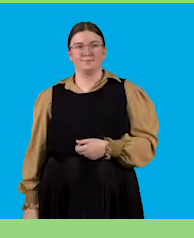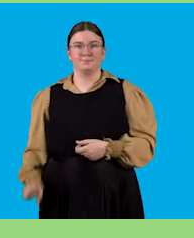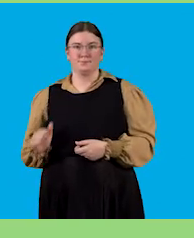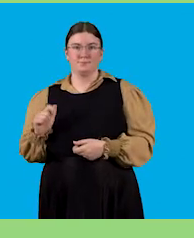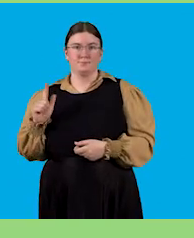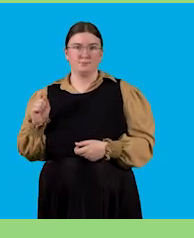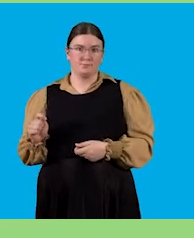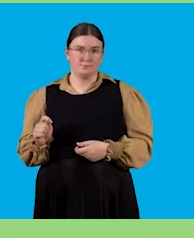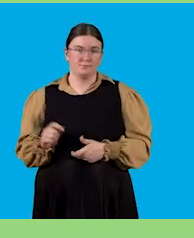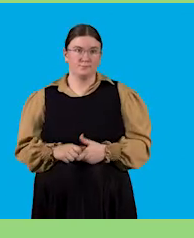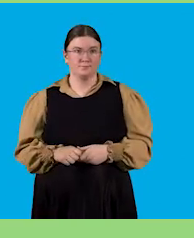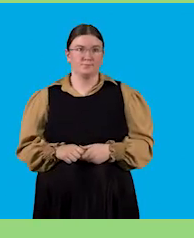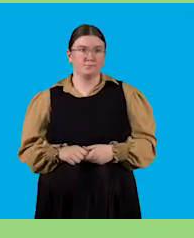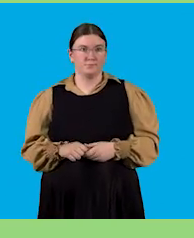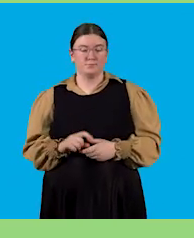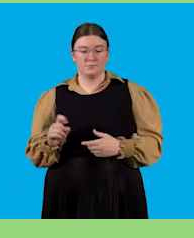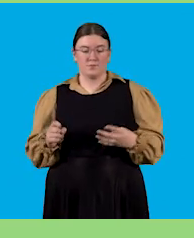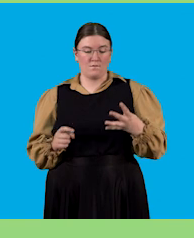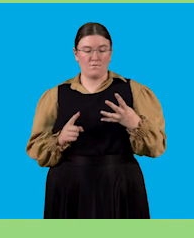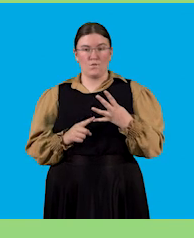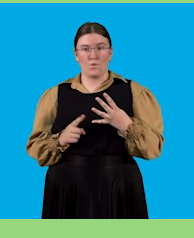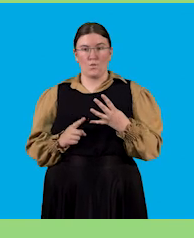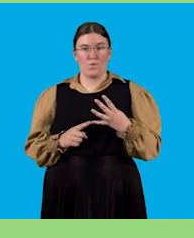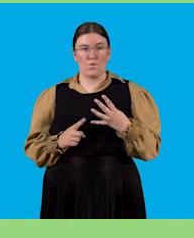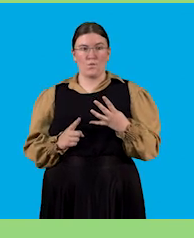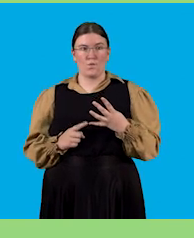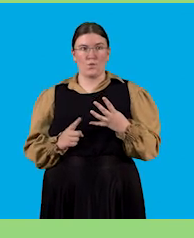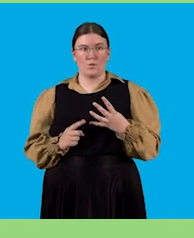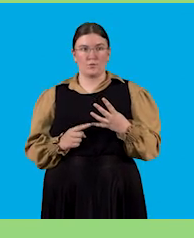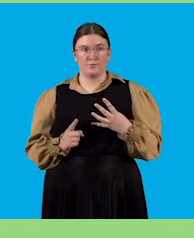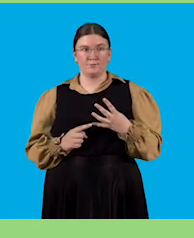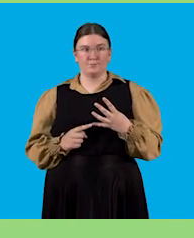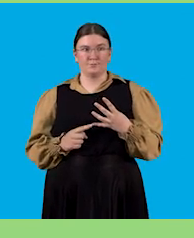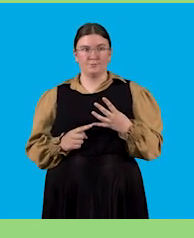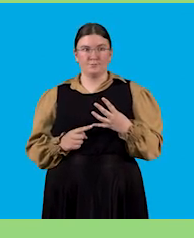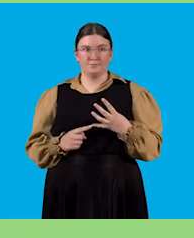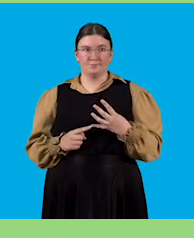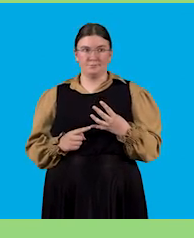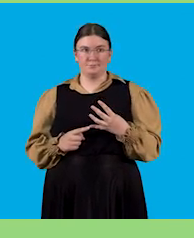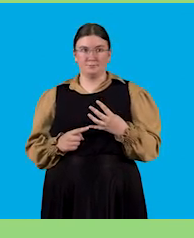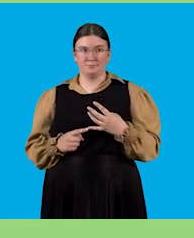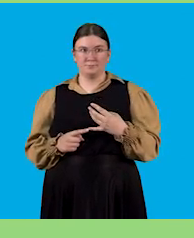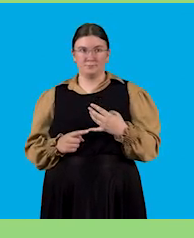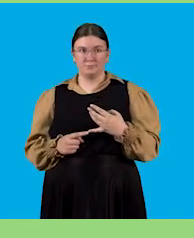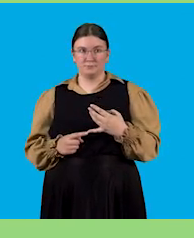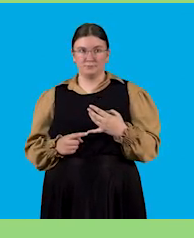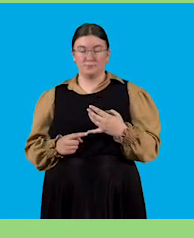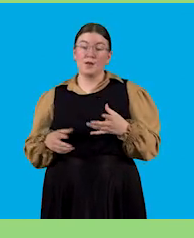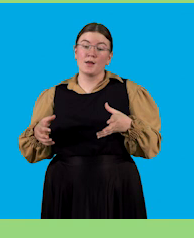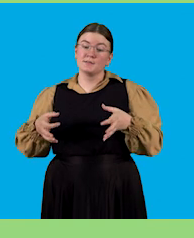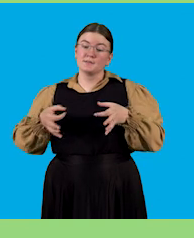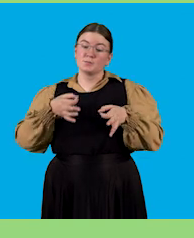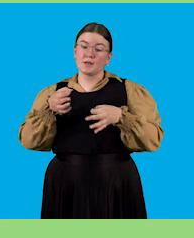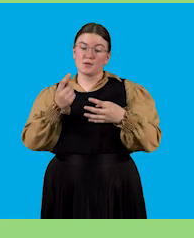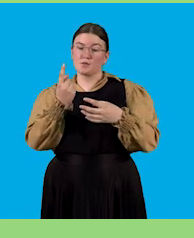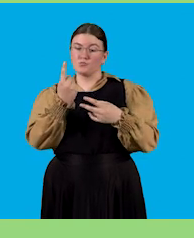Moving on to question number 4. The instruction says, define the following terms. The two